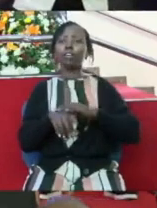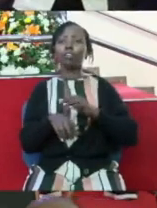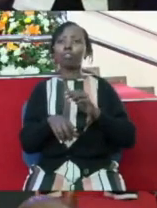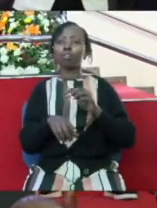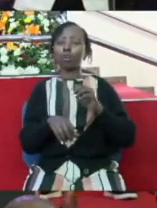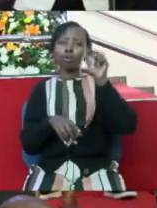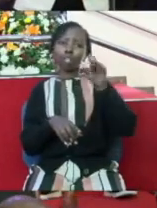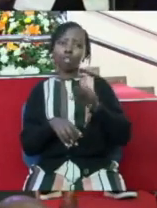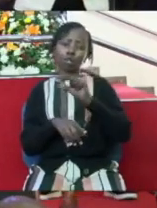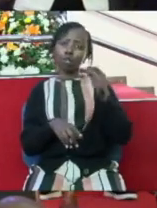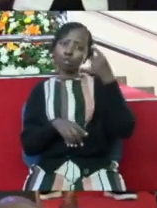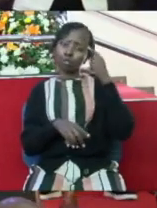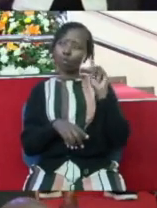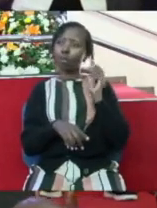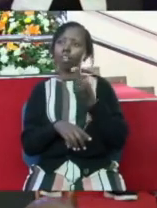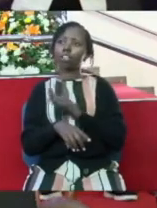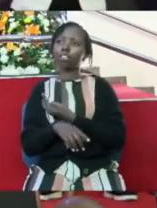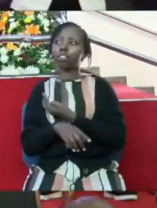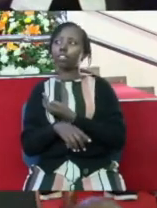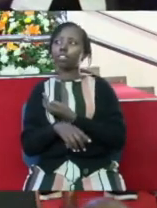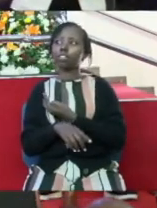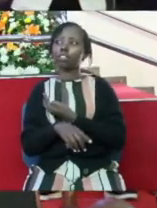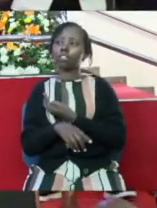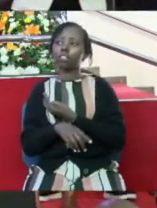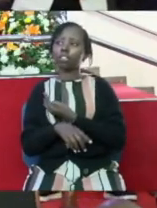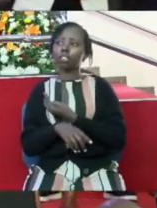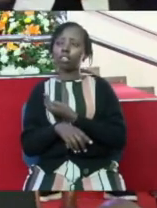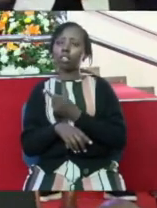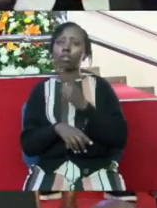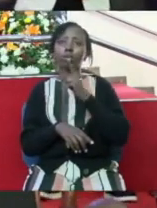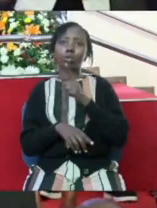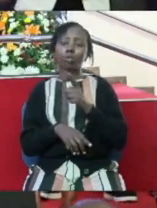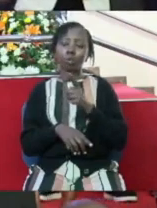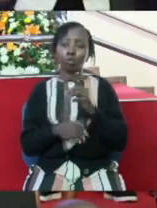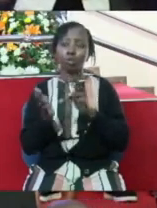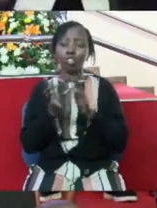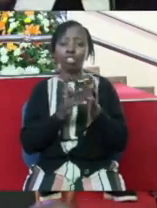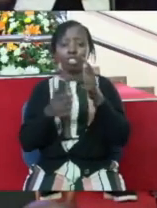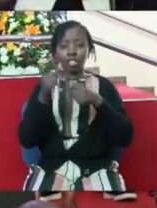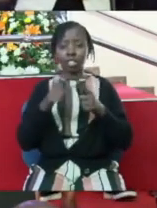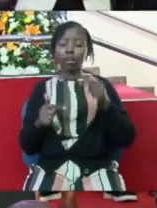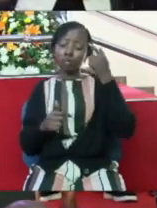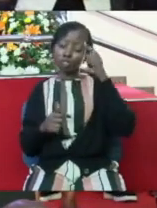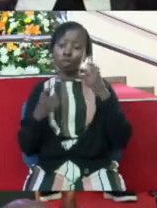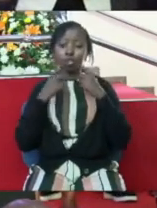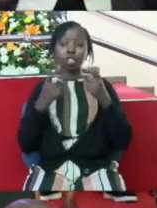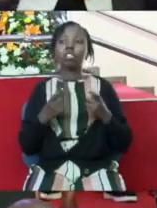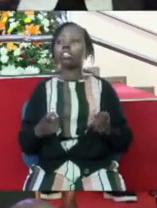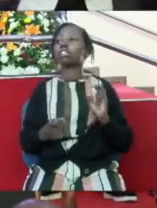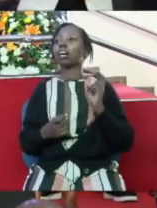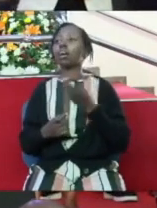Calvary. Akatufia msalabani pale Calvary. For this reason Jesus came. Kwa sababu hiyo Yesu alikuja.